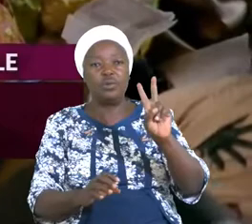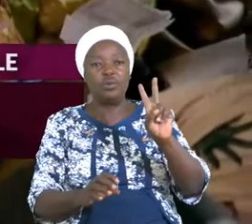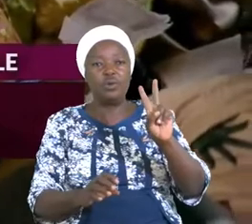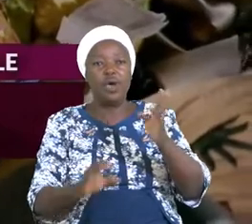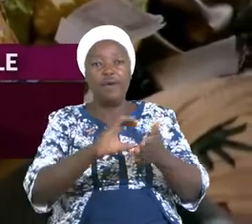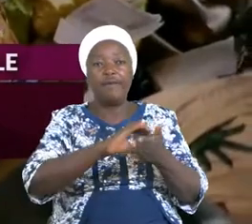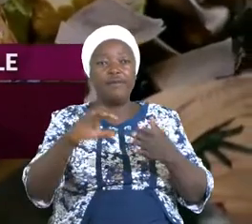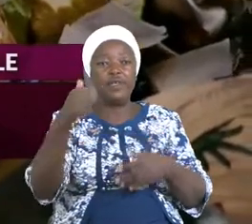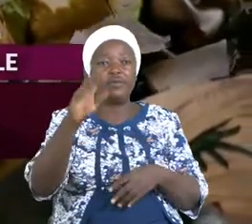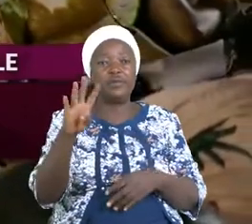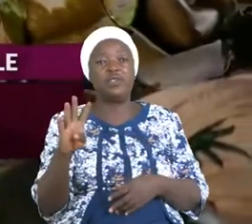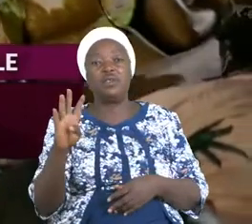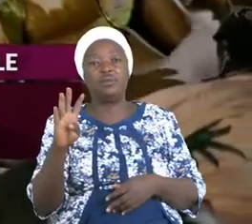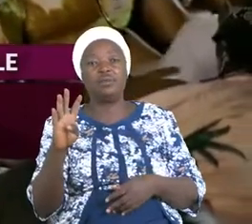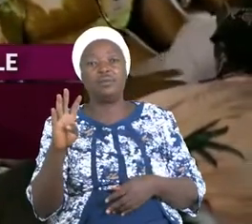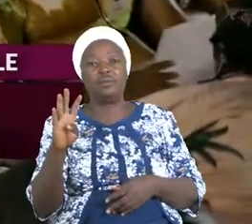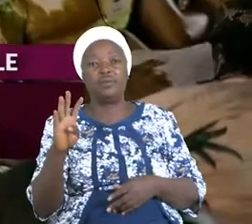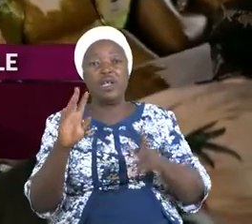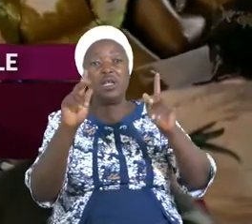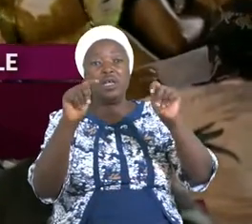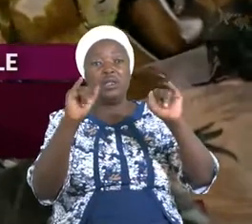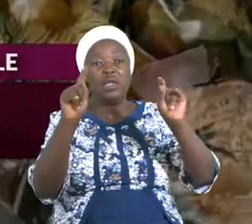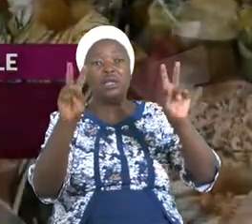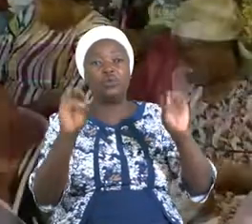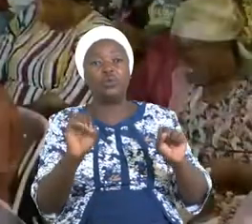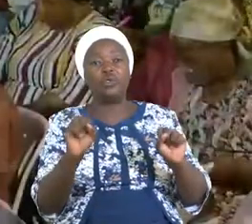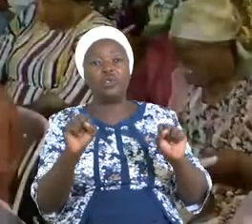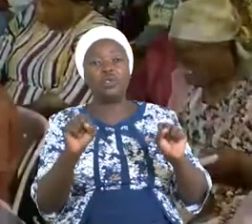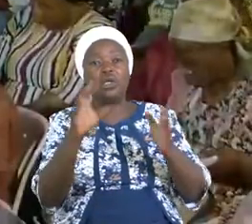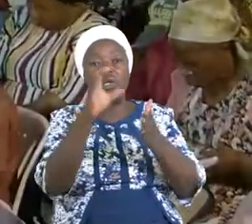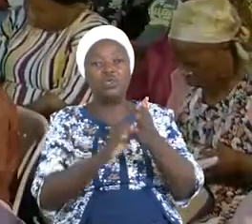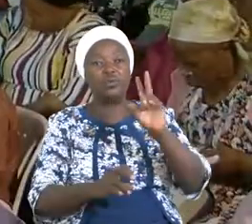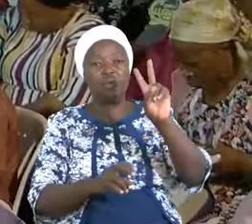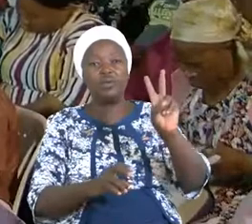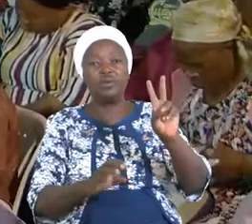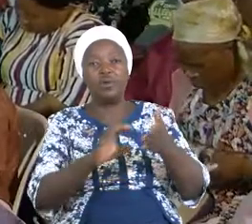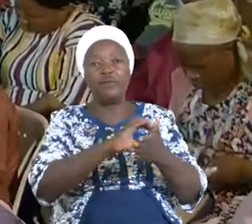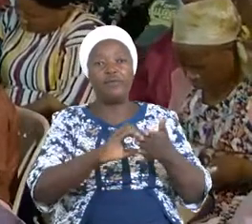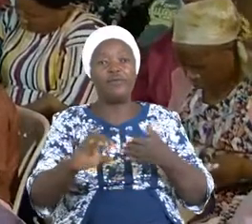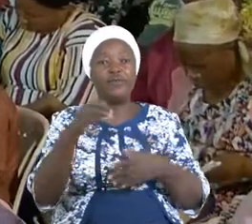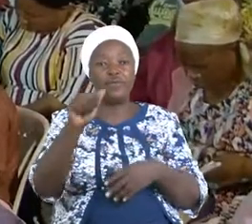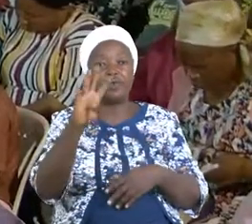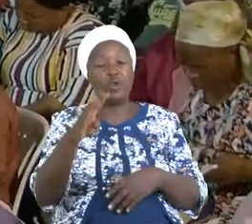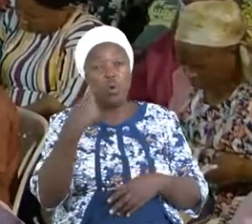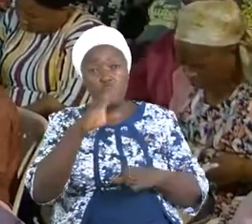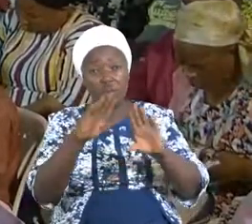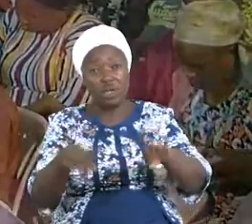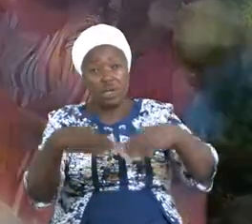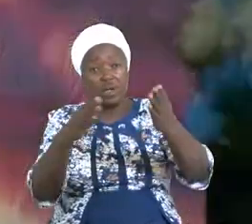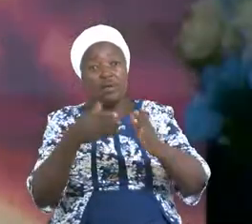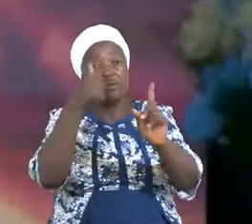14. Titus chapter 2 verse 14. Who gave